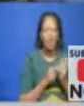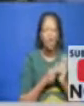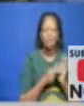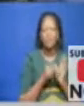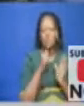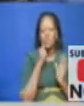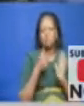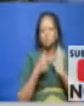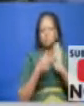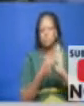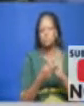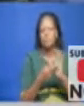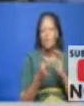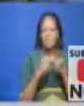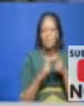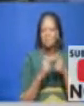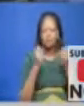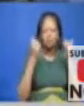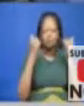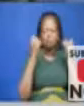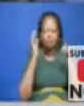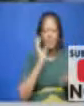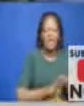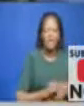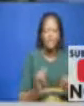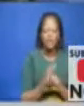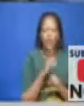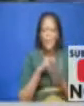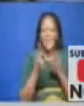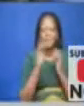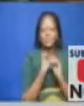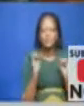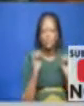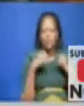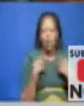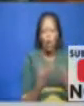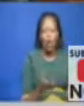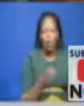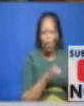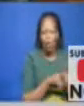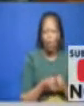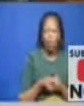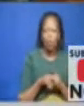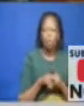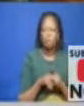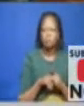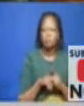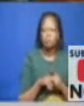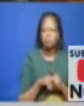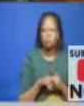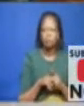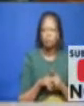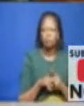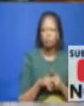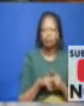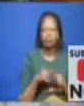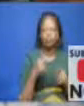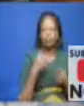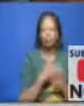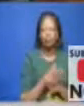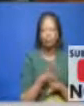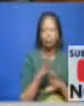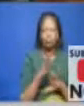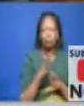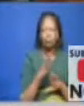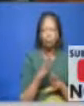them, and therefore they don't get their full pay on it, or even con them into